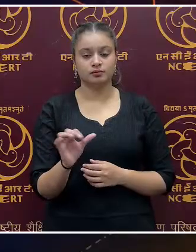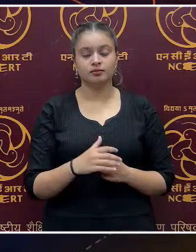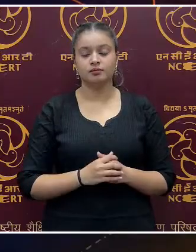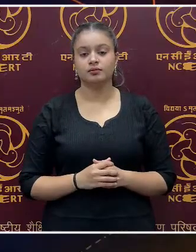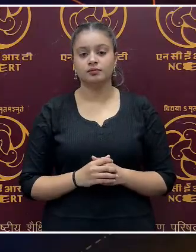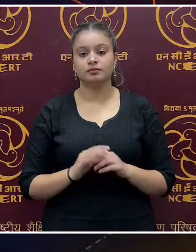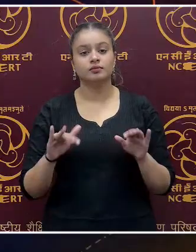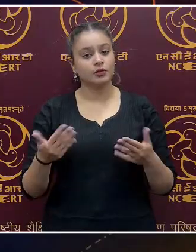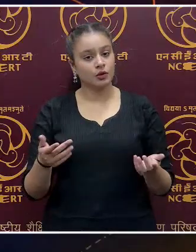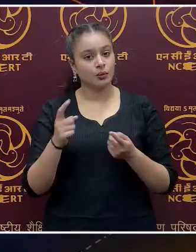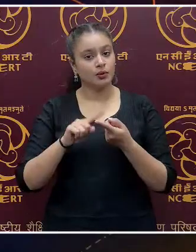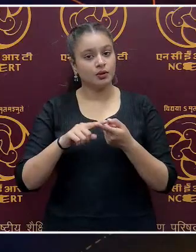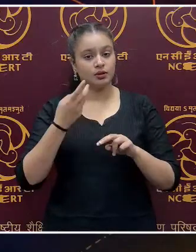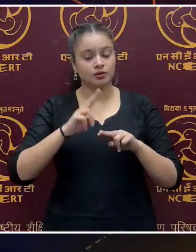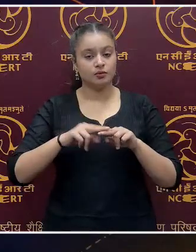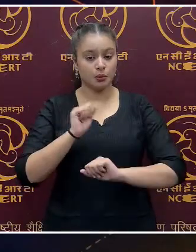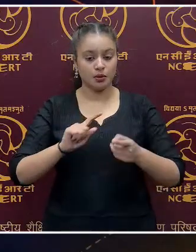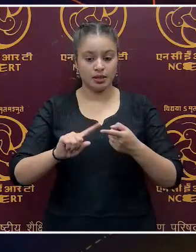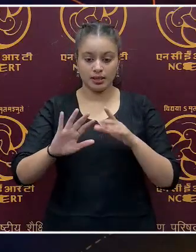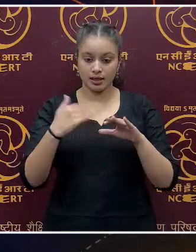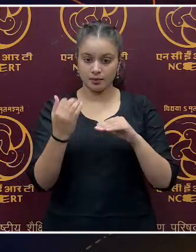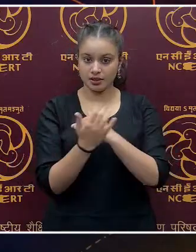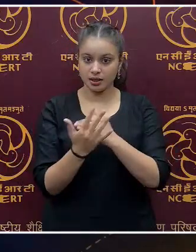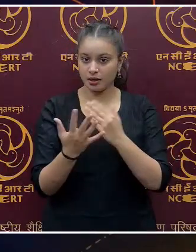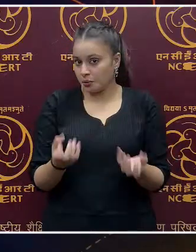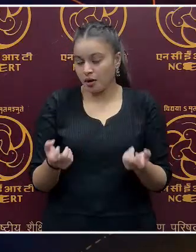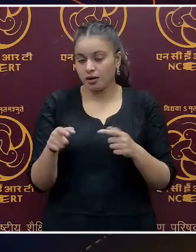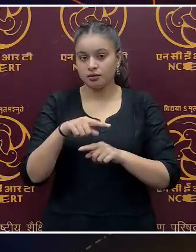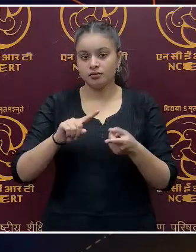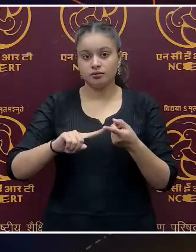8800440559. Or if you want to email us, the email ID is